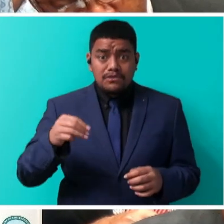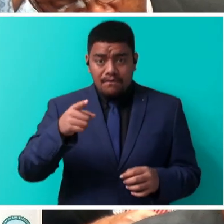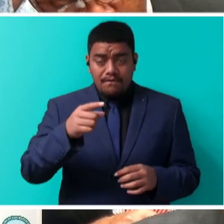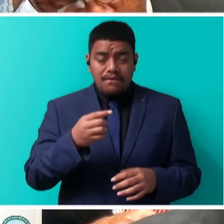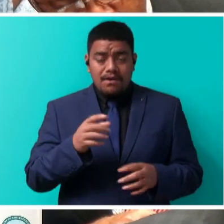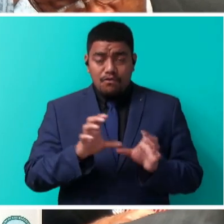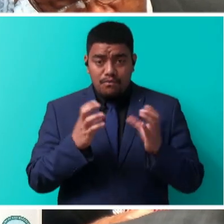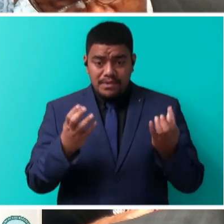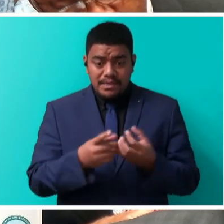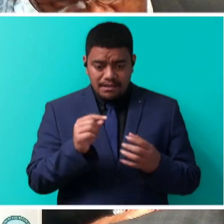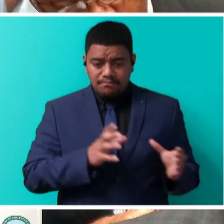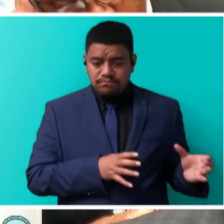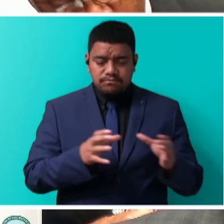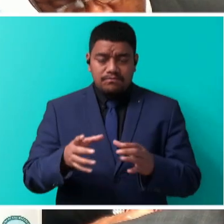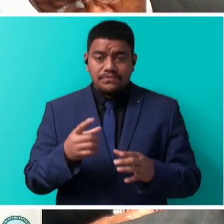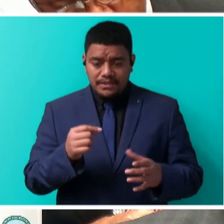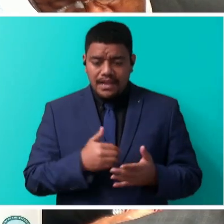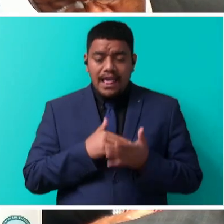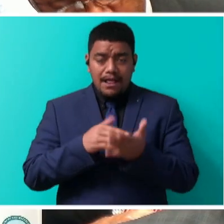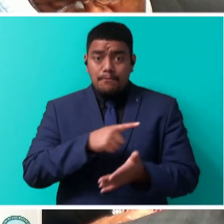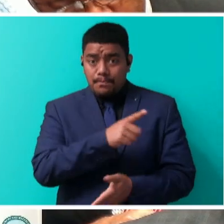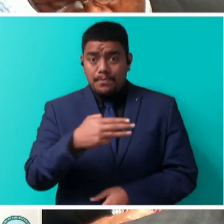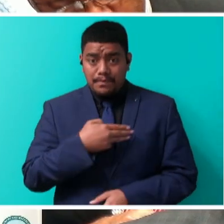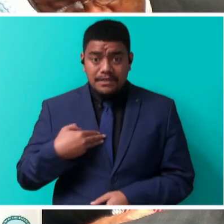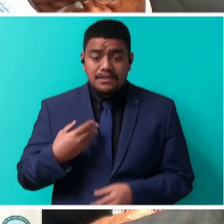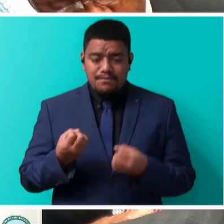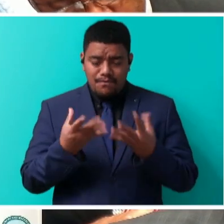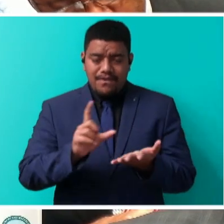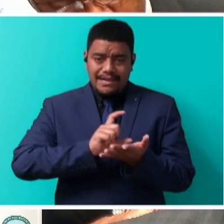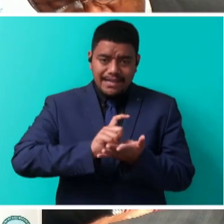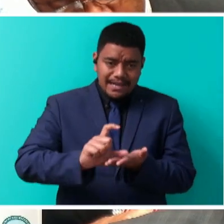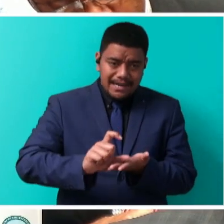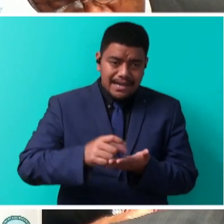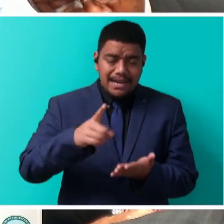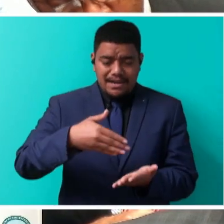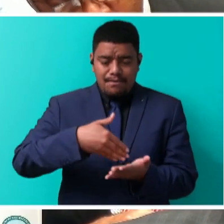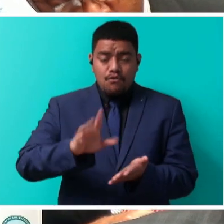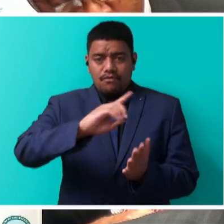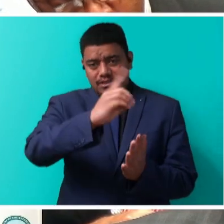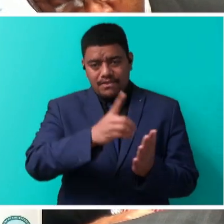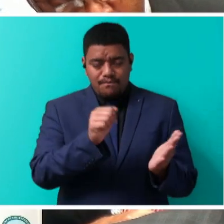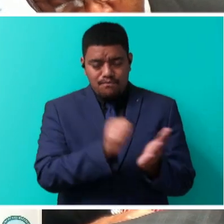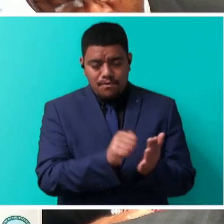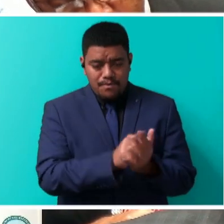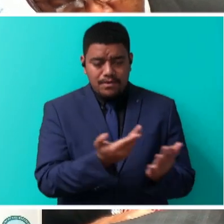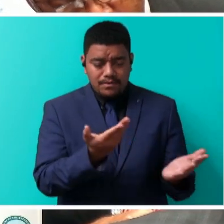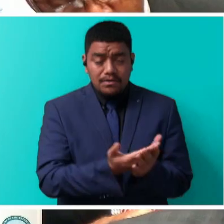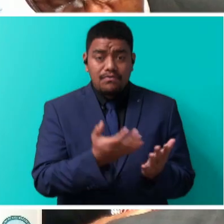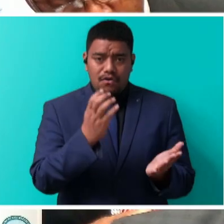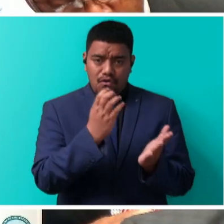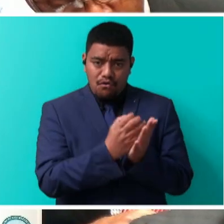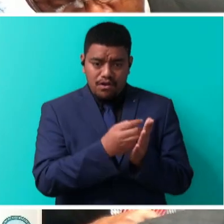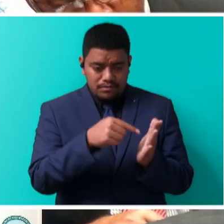Legislation, so as to assist ministries in providing a clear and approved drafting instructions that correctly reflects